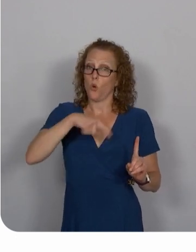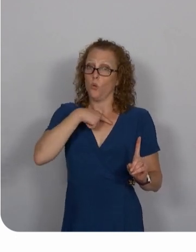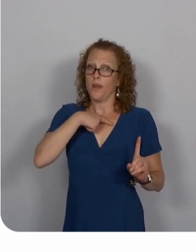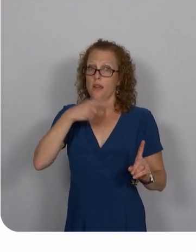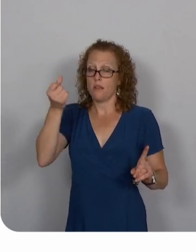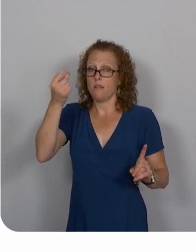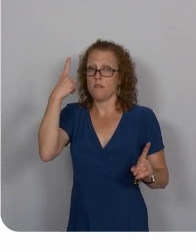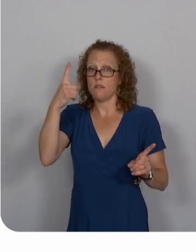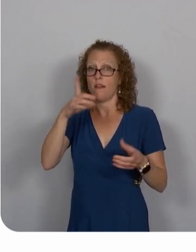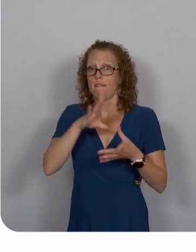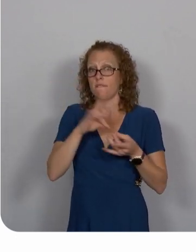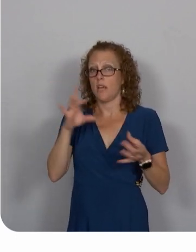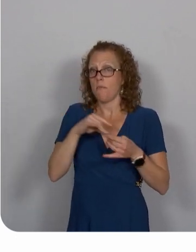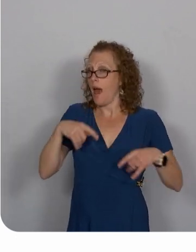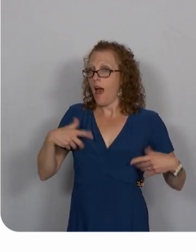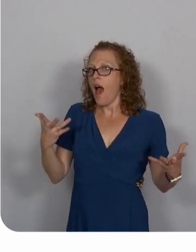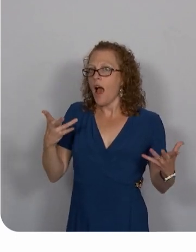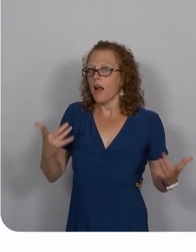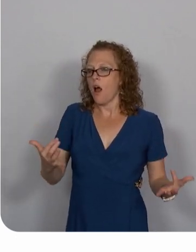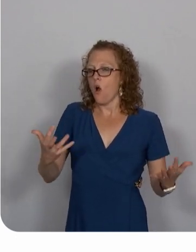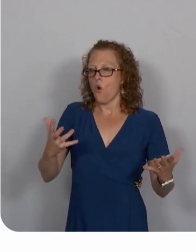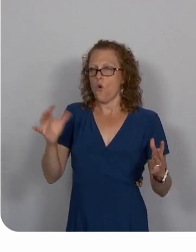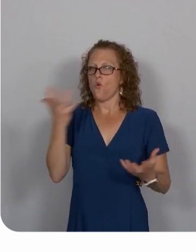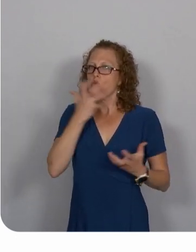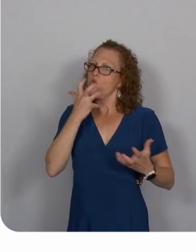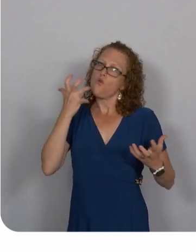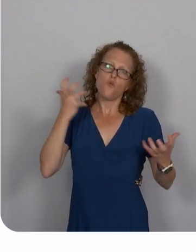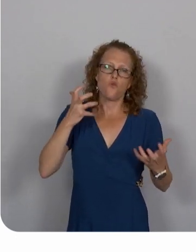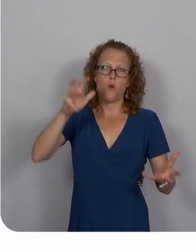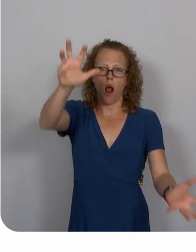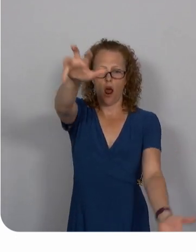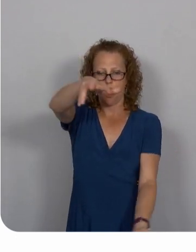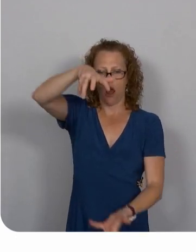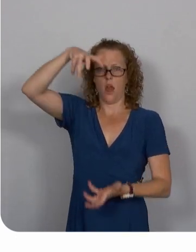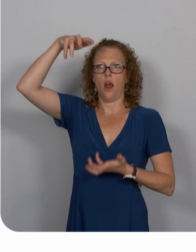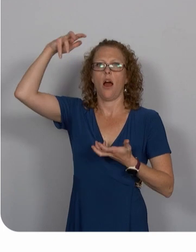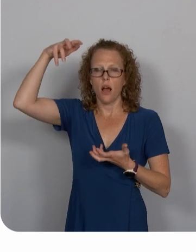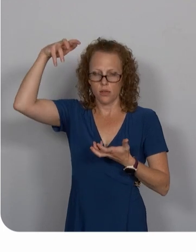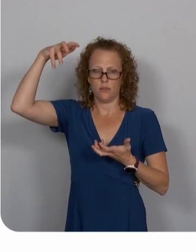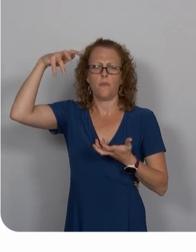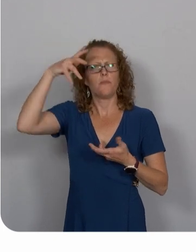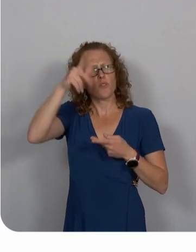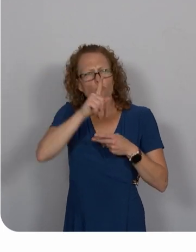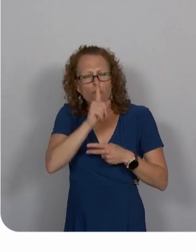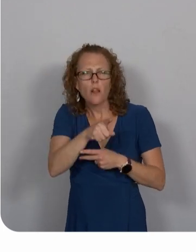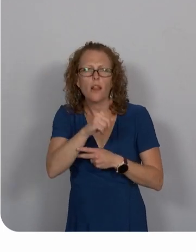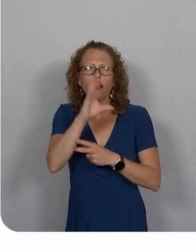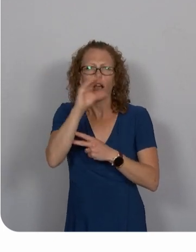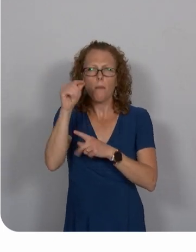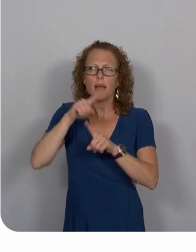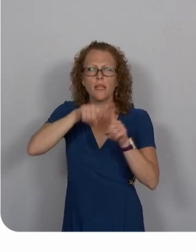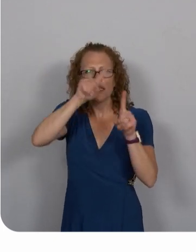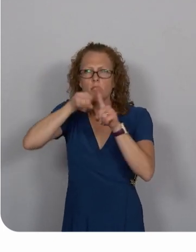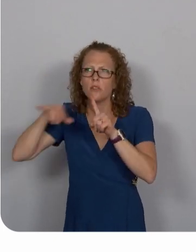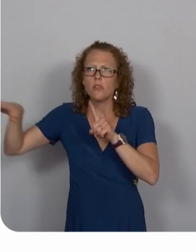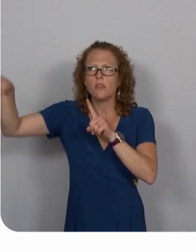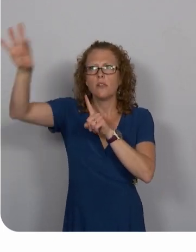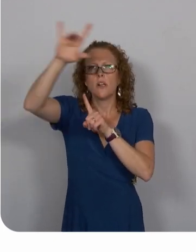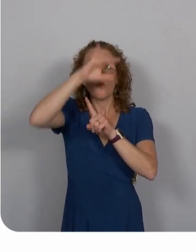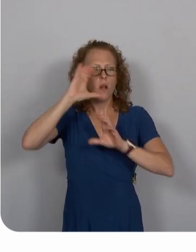that community, but also from developers and companies who are all seeking an open model for innovation